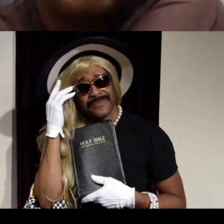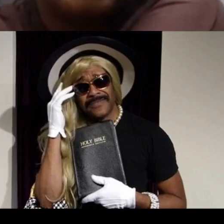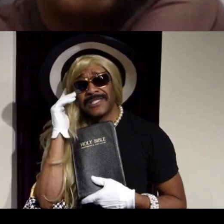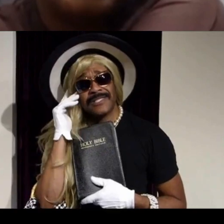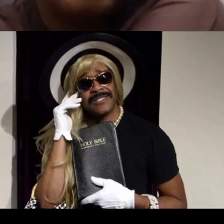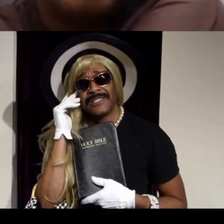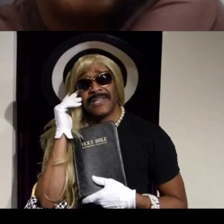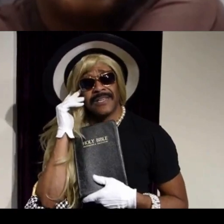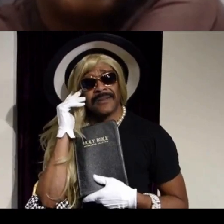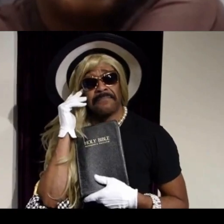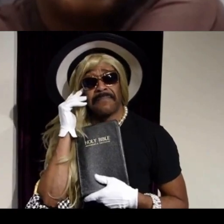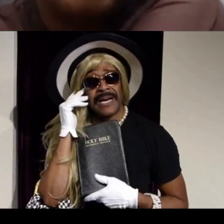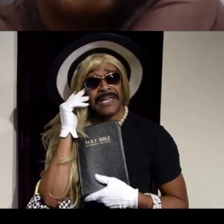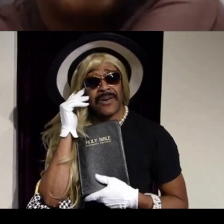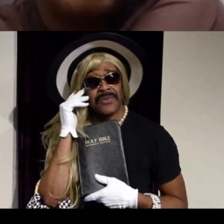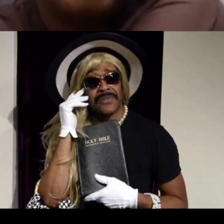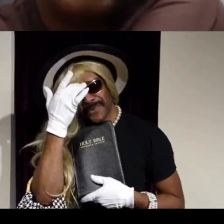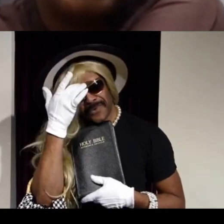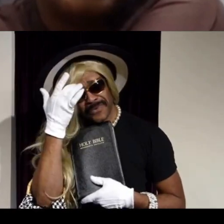this. We true to this, okay?